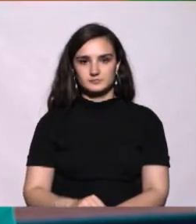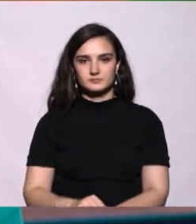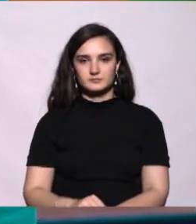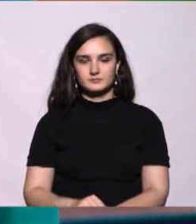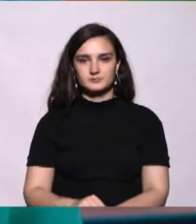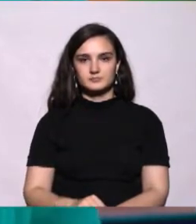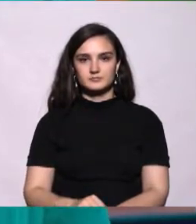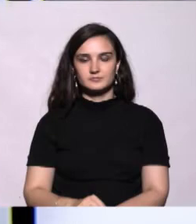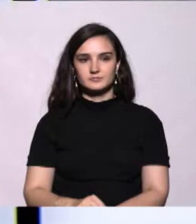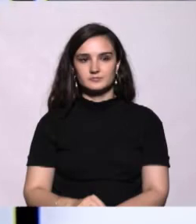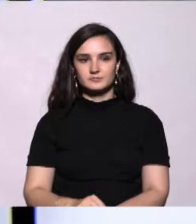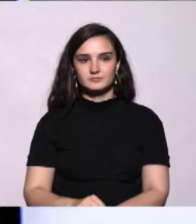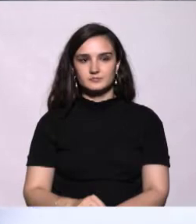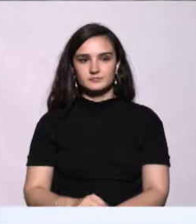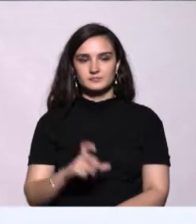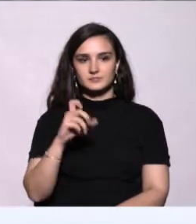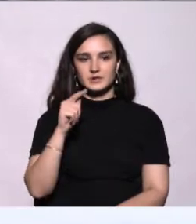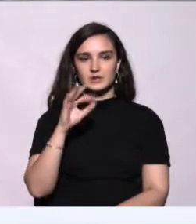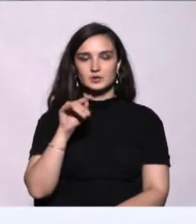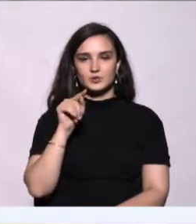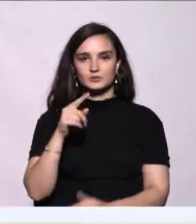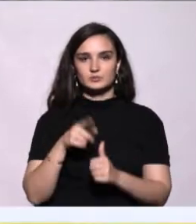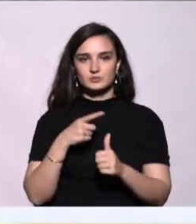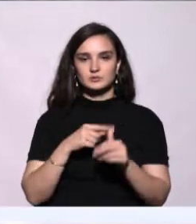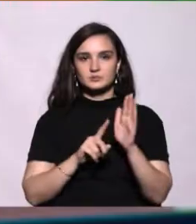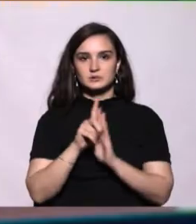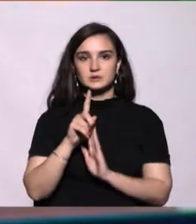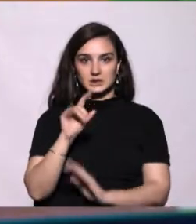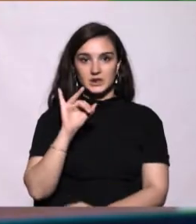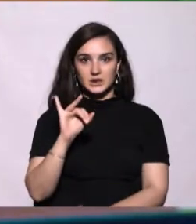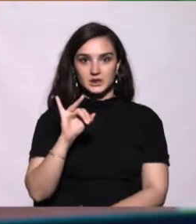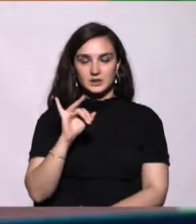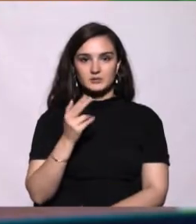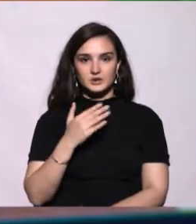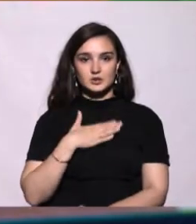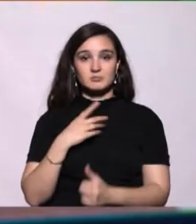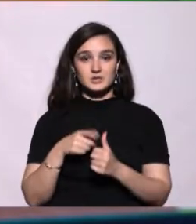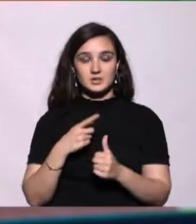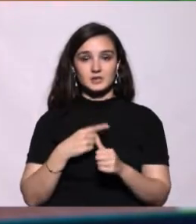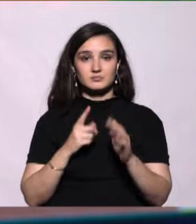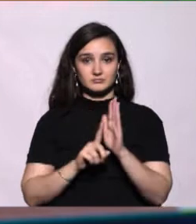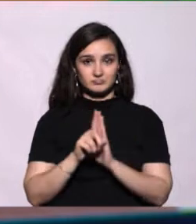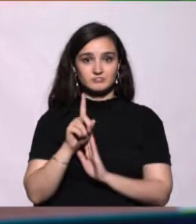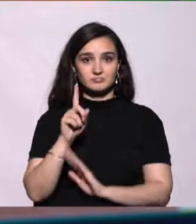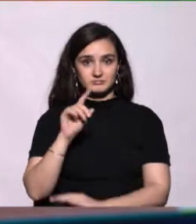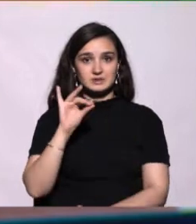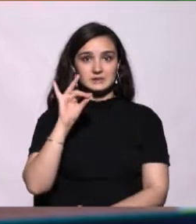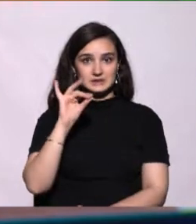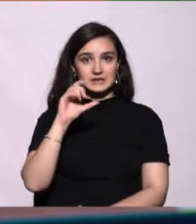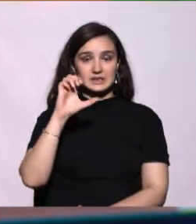elephant. Hey, Eto, doesn't your name start with an E? Yes, my name starts also with